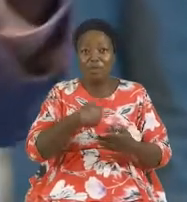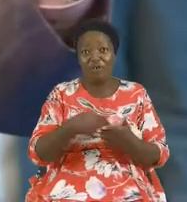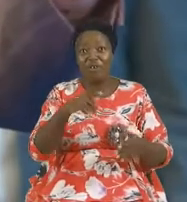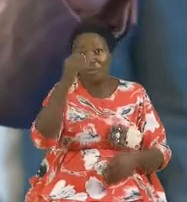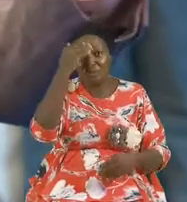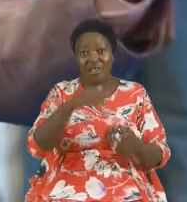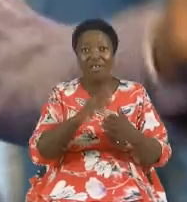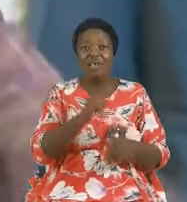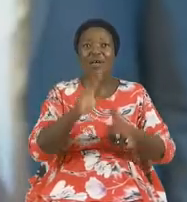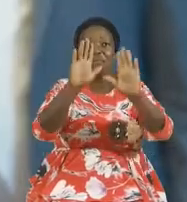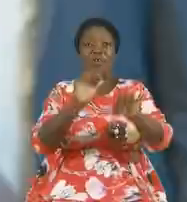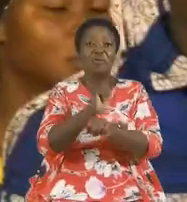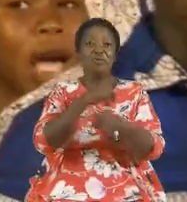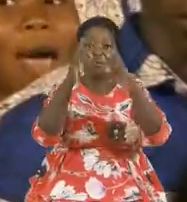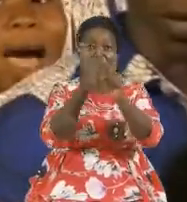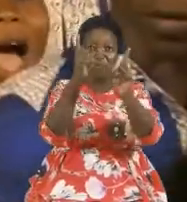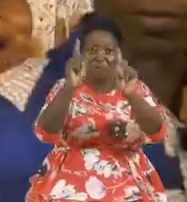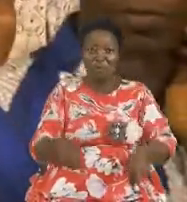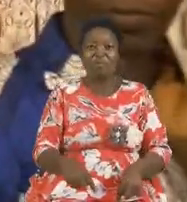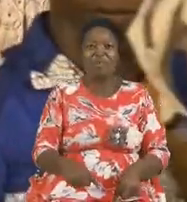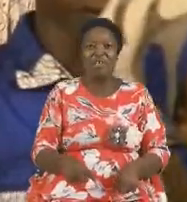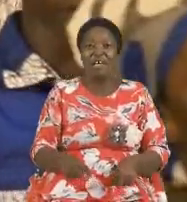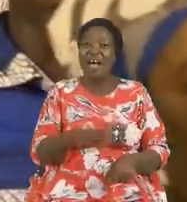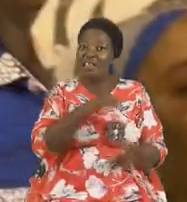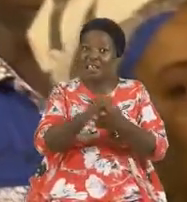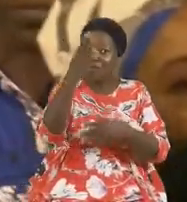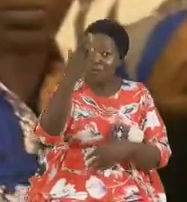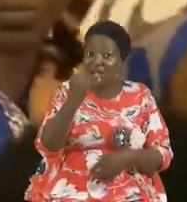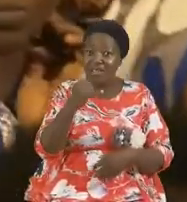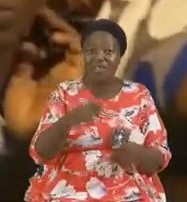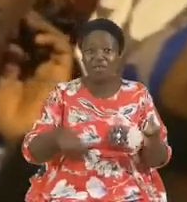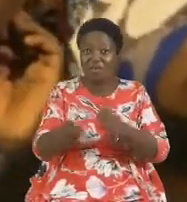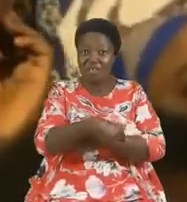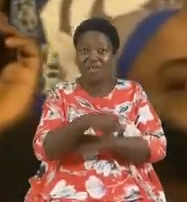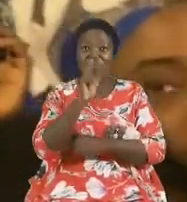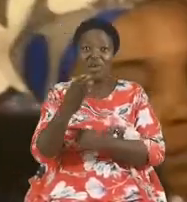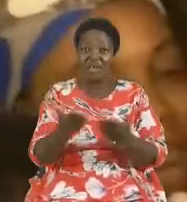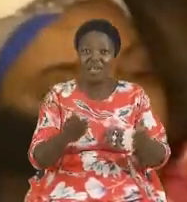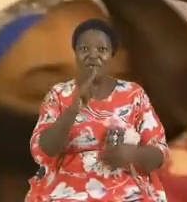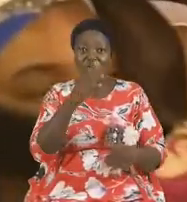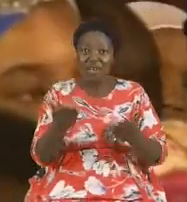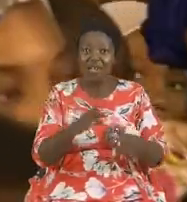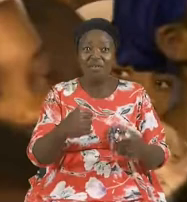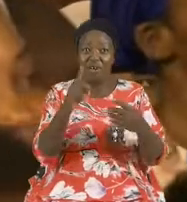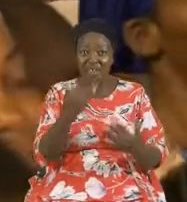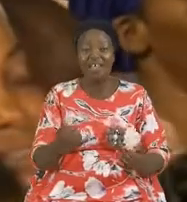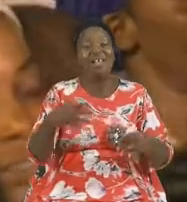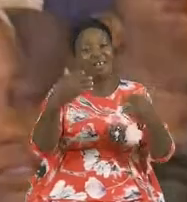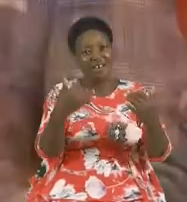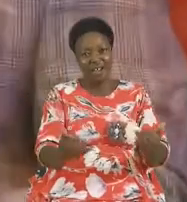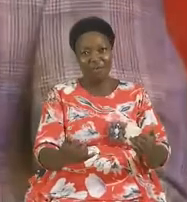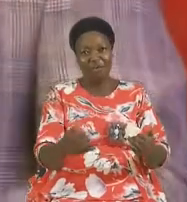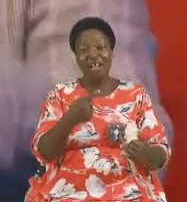bam, the miracle will come. That's the reason why today you are here, you are here, you are